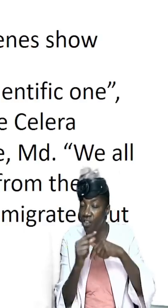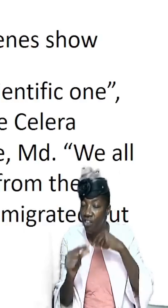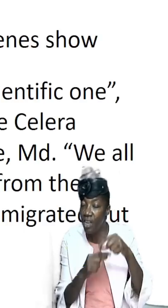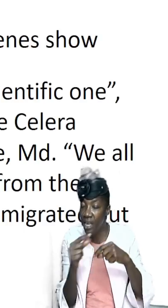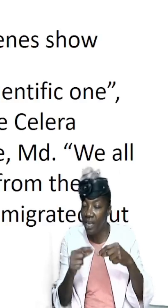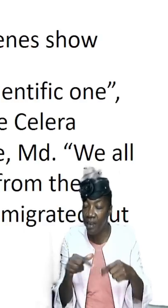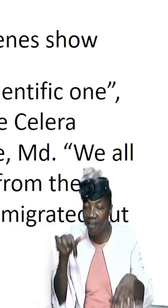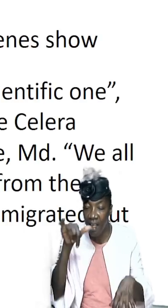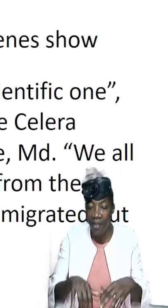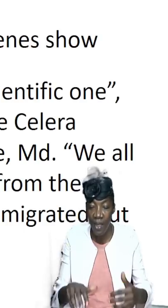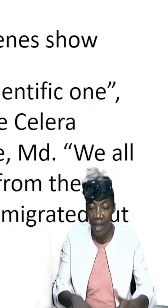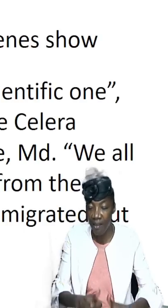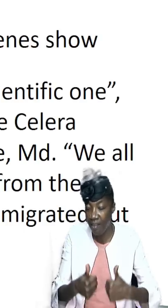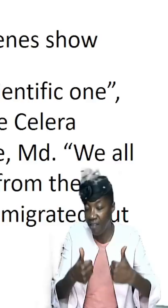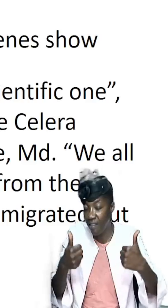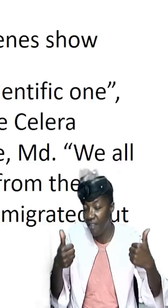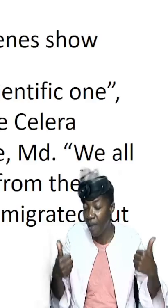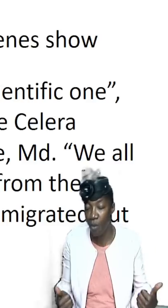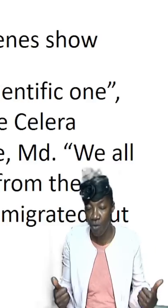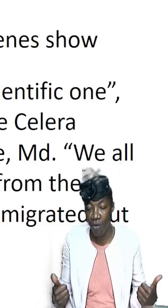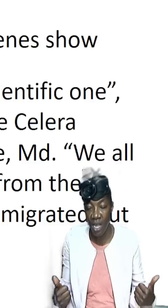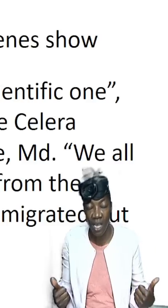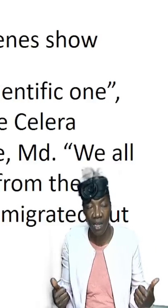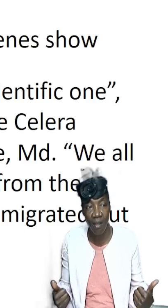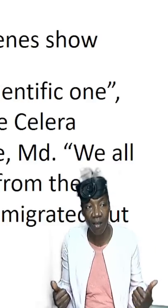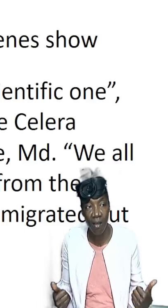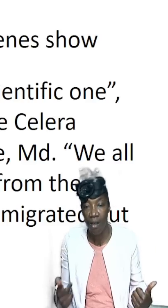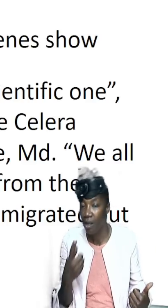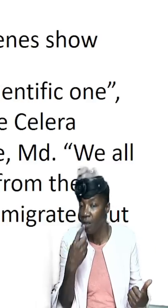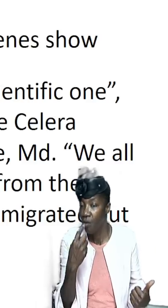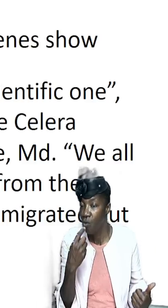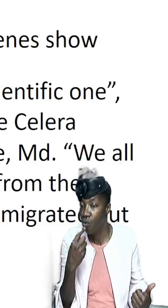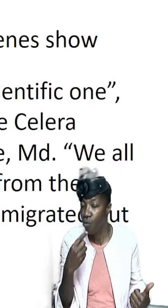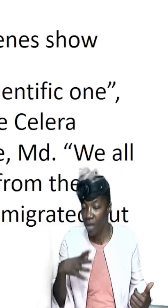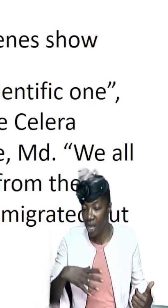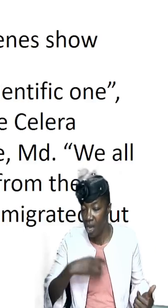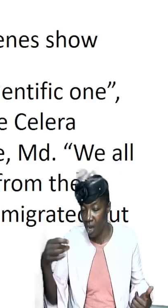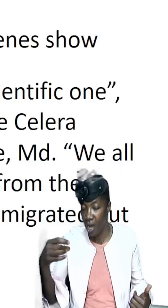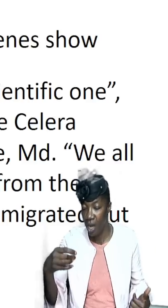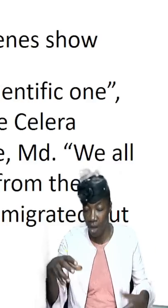that separates or distinguish who we call white